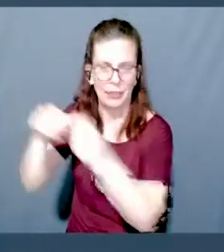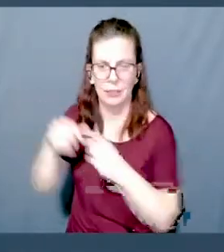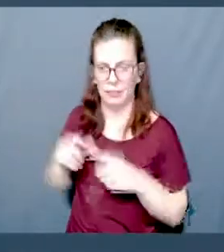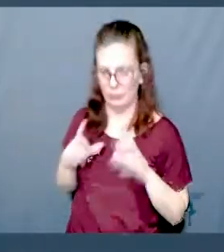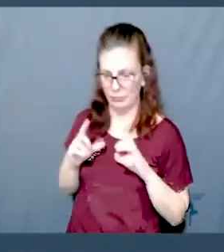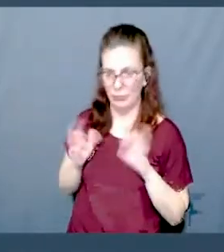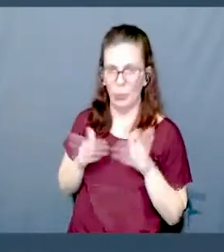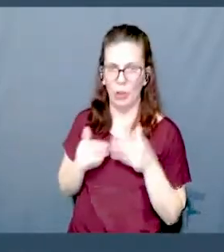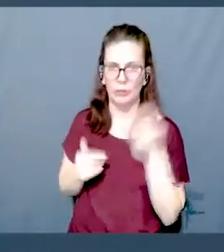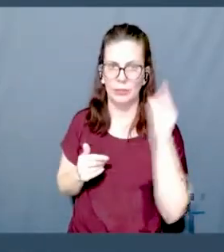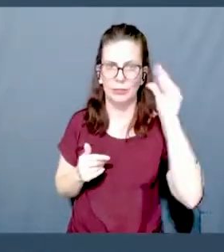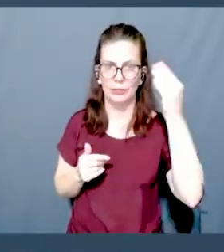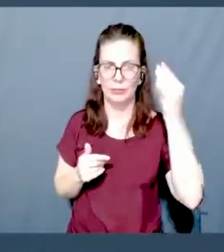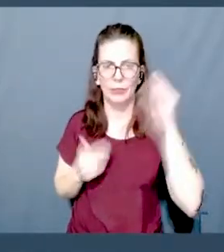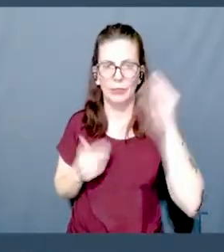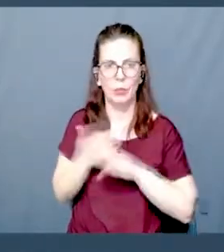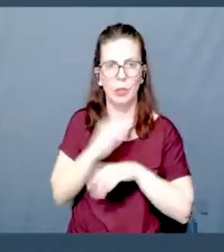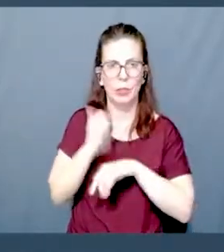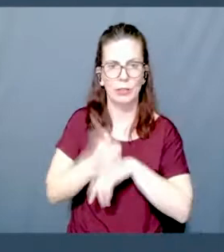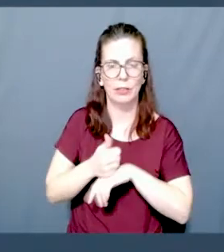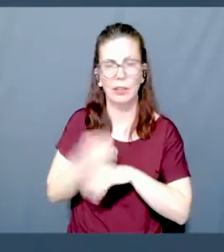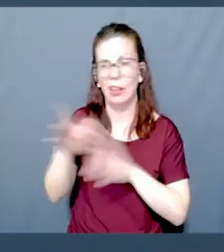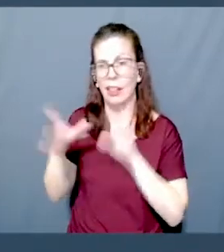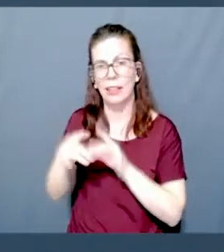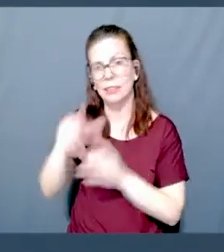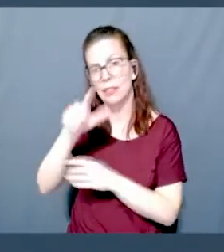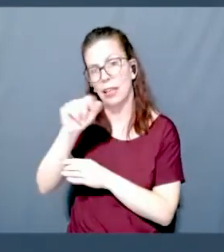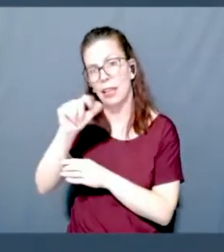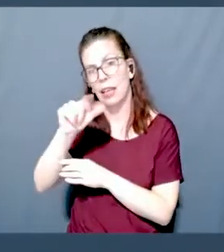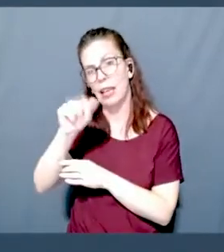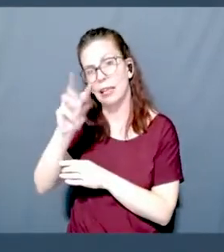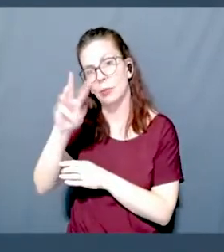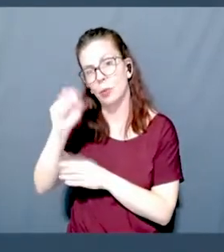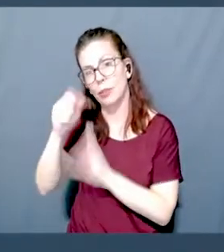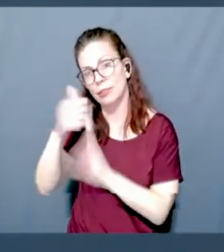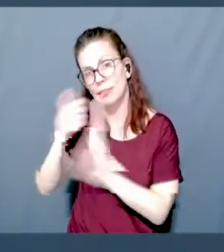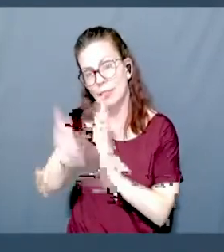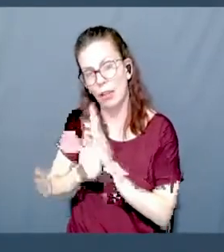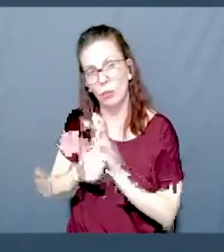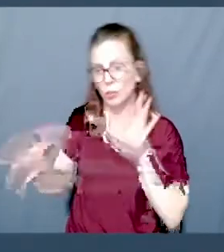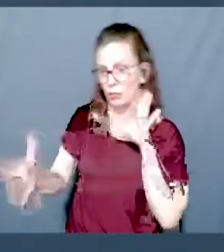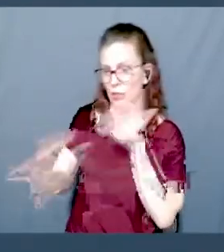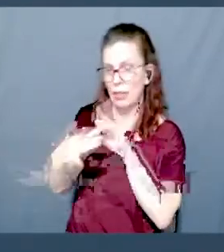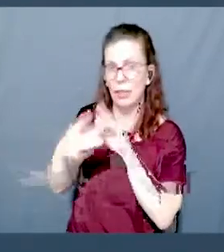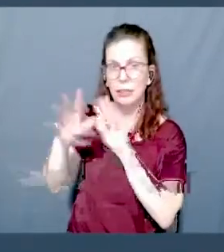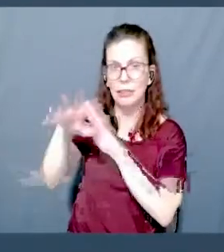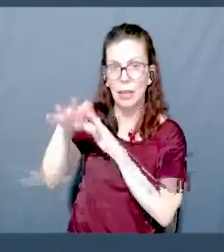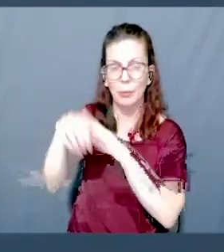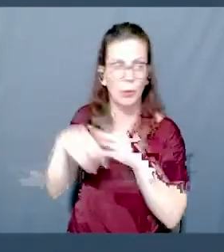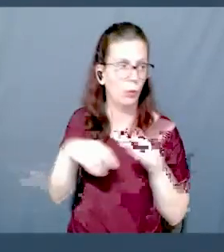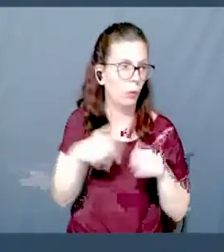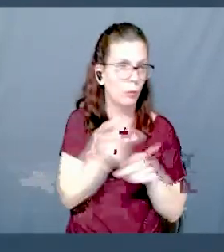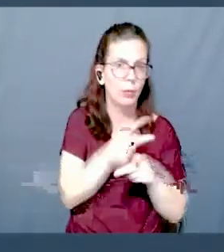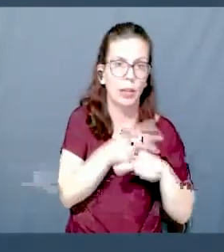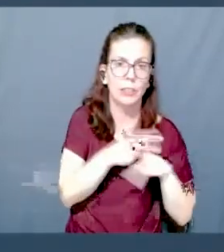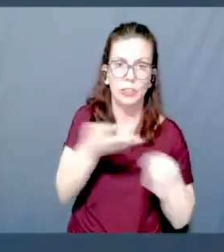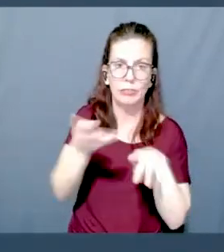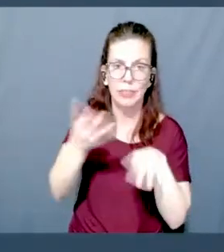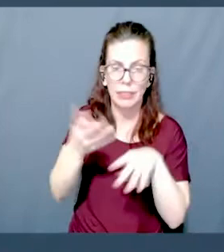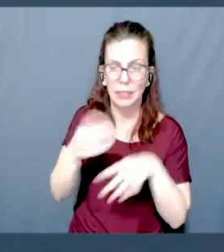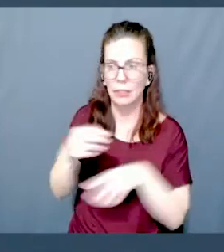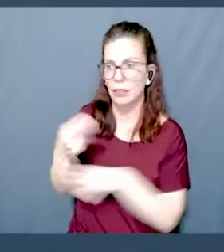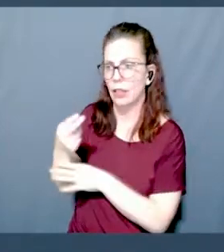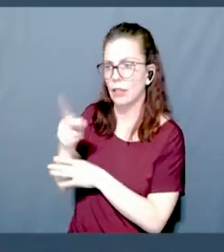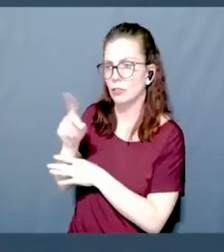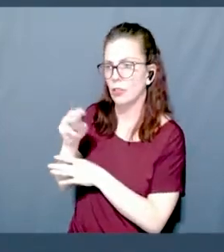comes pre-provisioned, linked to your AWS account. You hook up a camera or a production feed into it, HDMI or SDI, hook